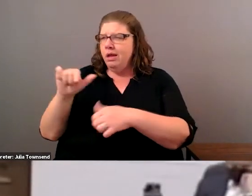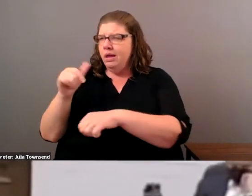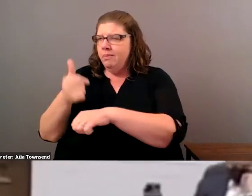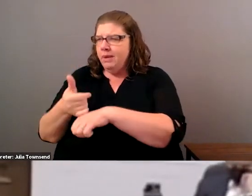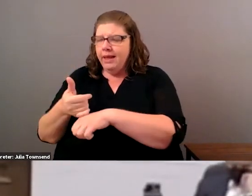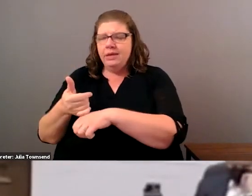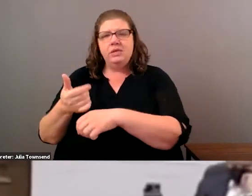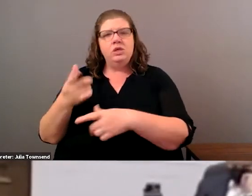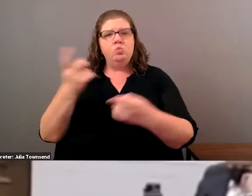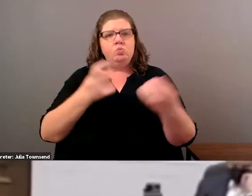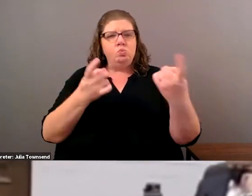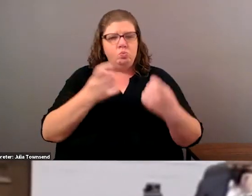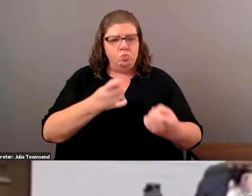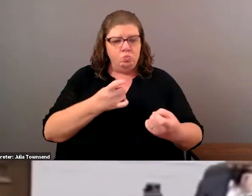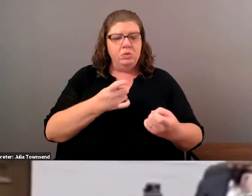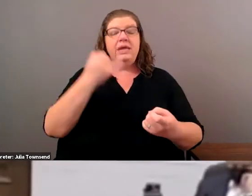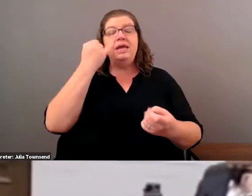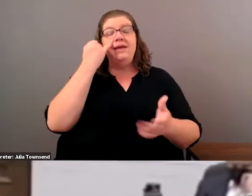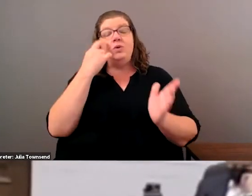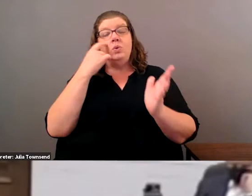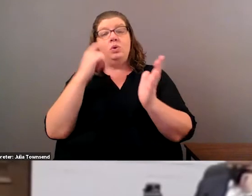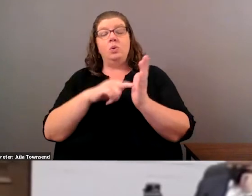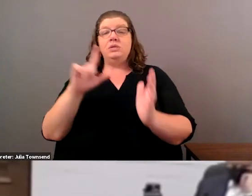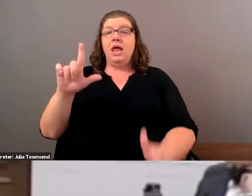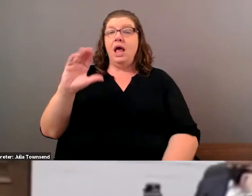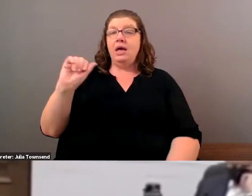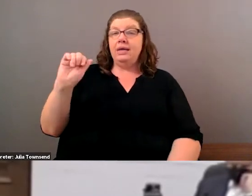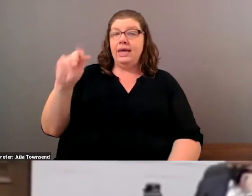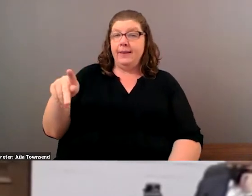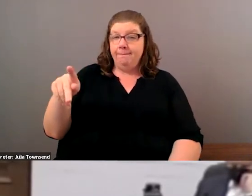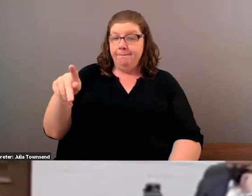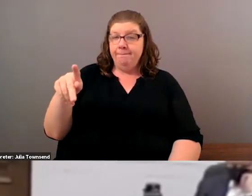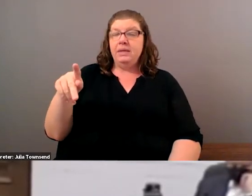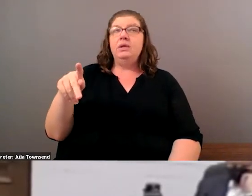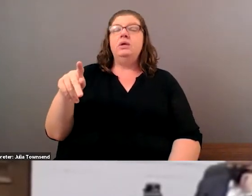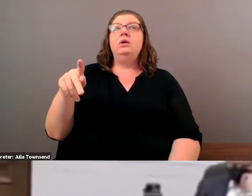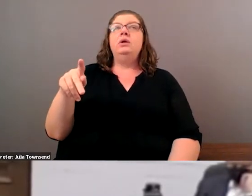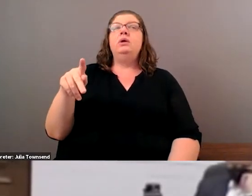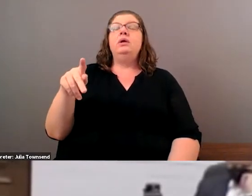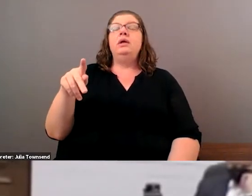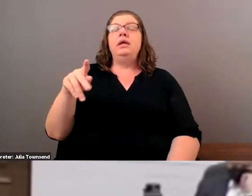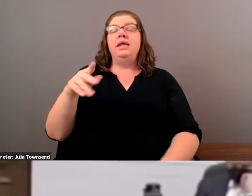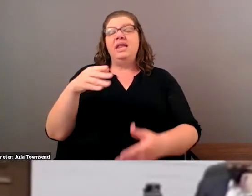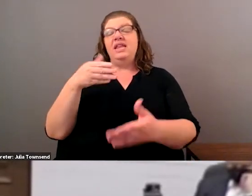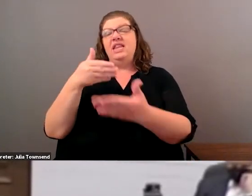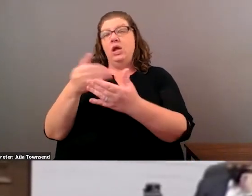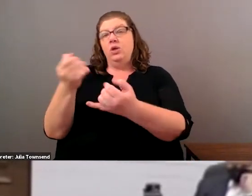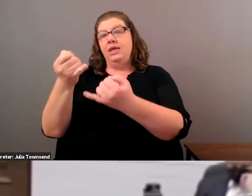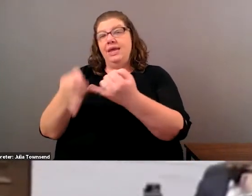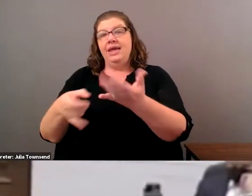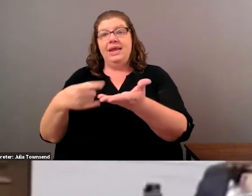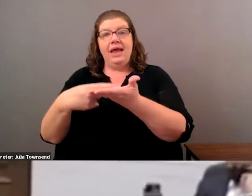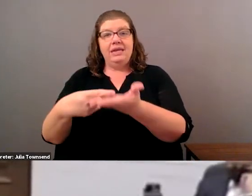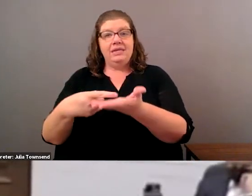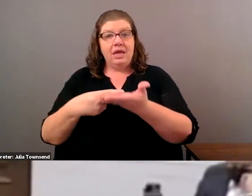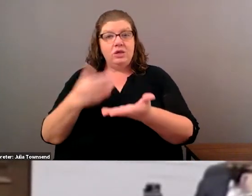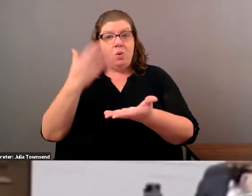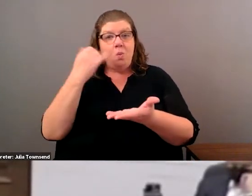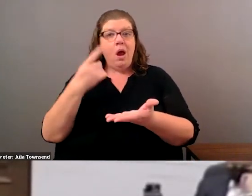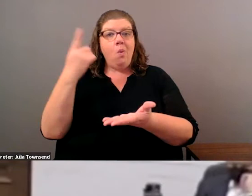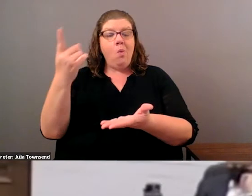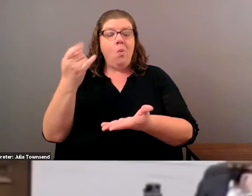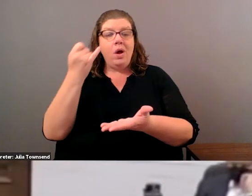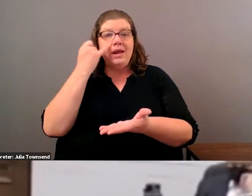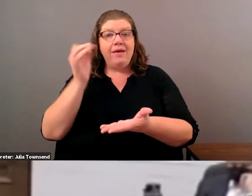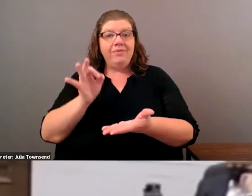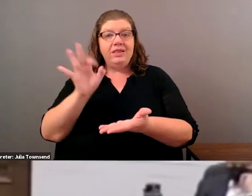And if you notice in the LCAP, near the end, I discuss it because it's one of the strategies,